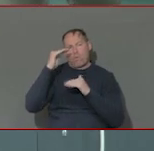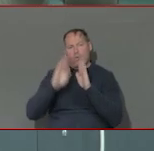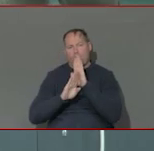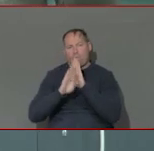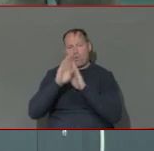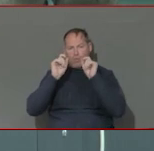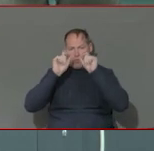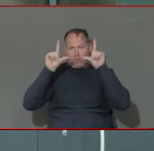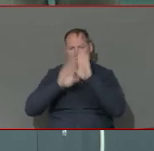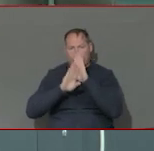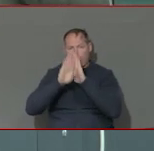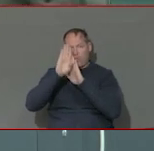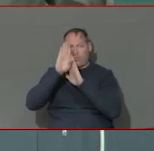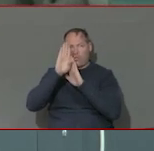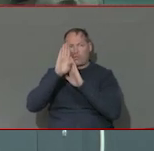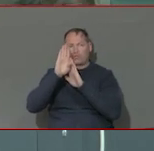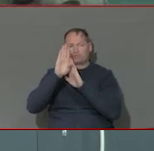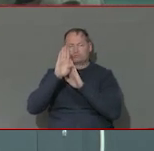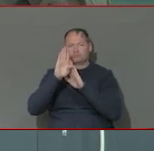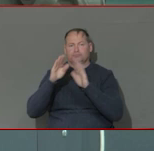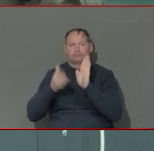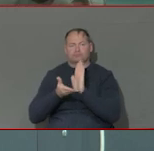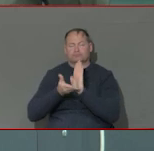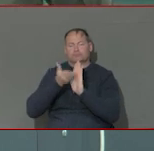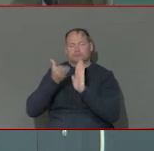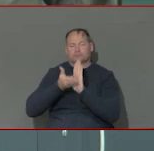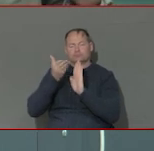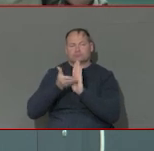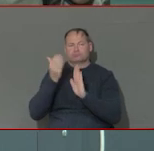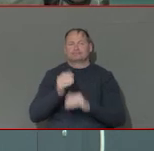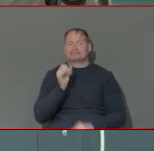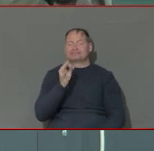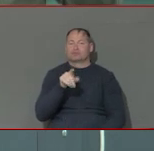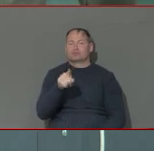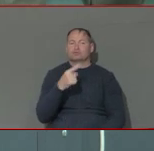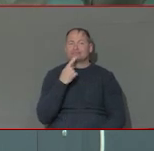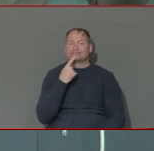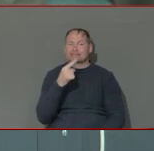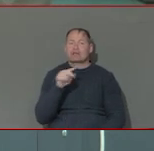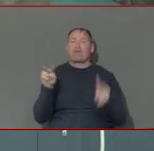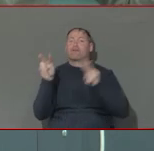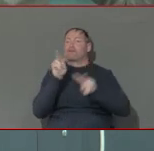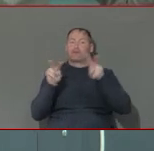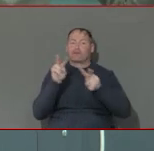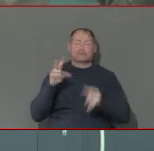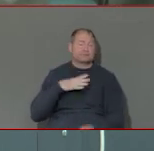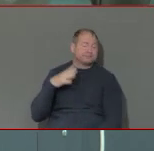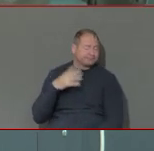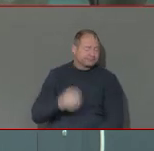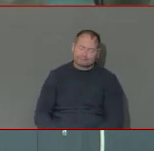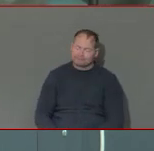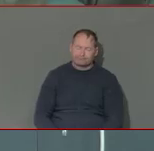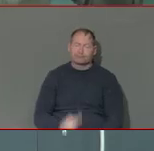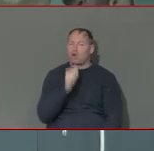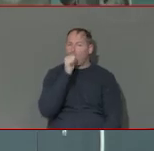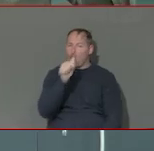awareness of our what? Of our environment. So if you just write to view the surroundings, the answer